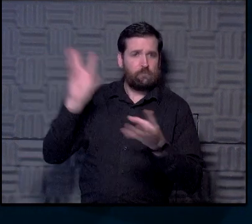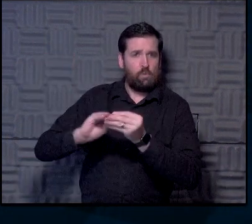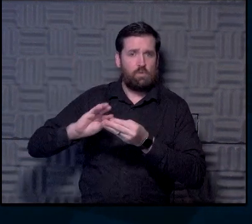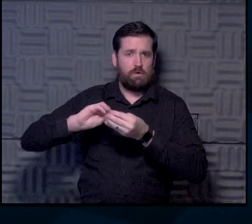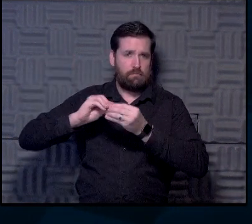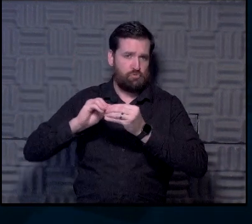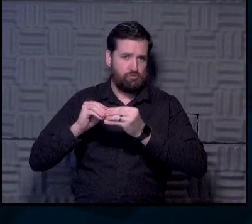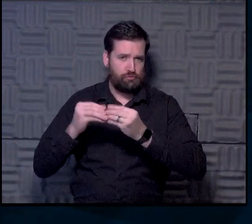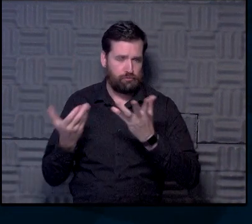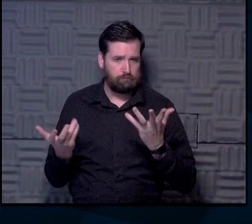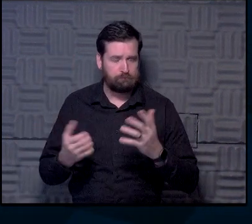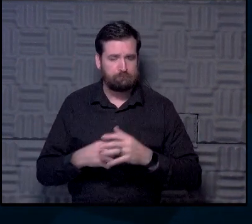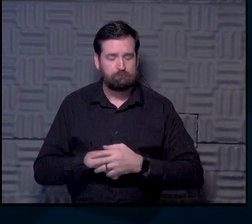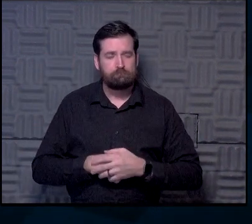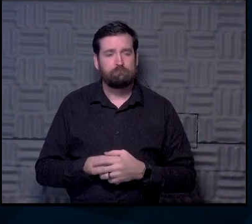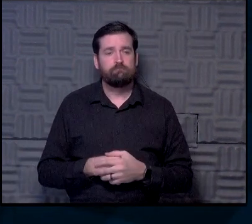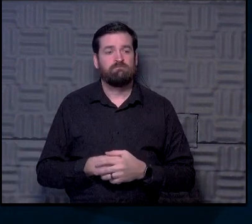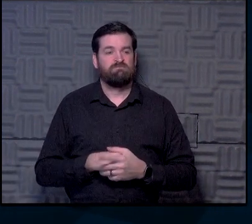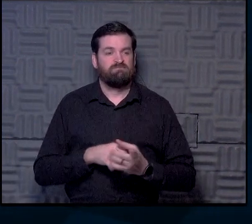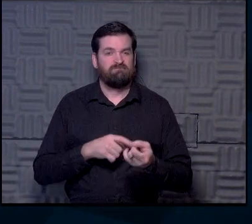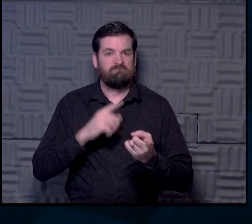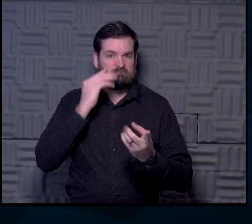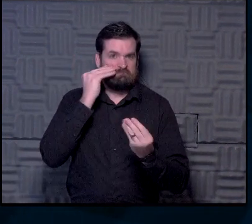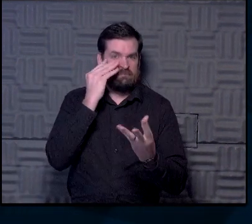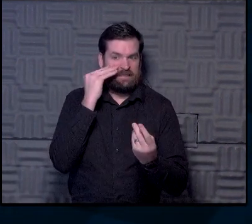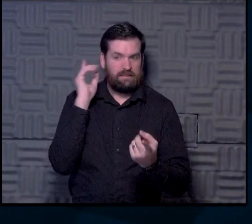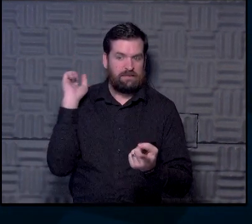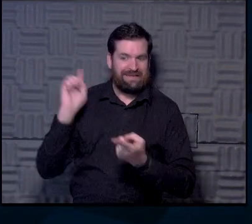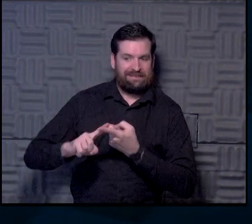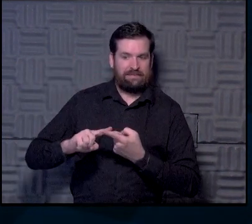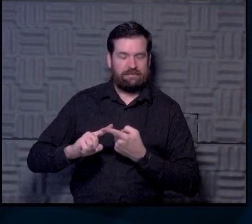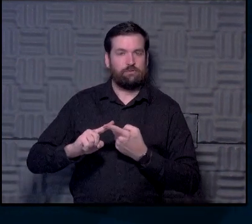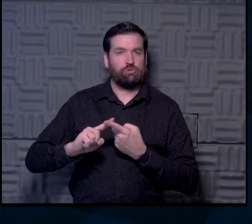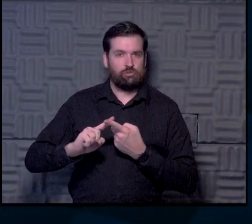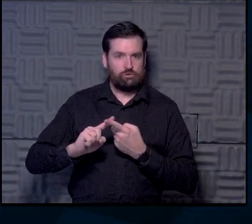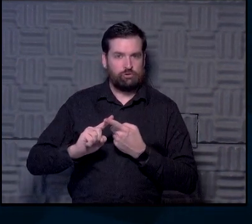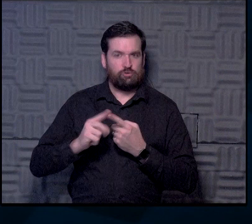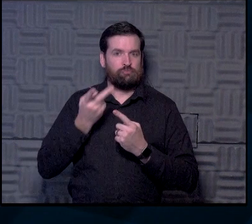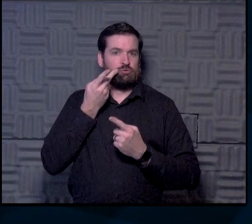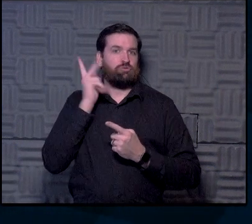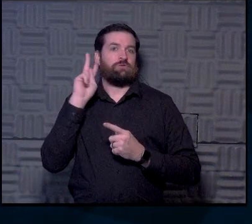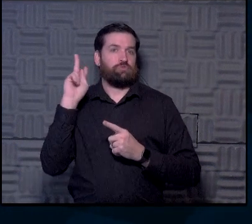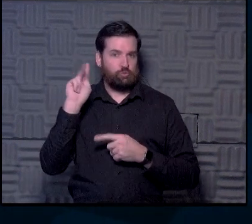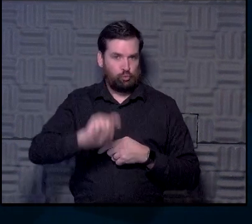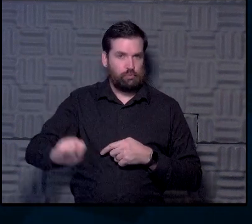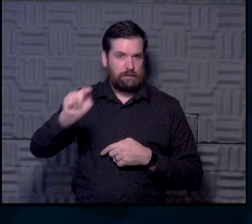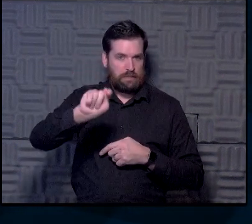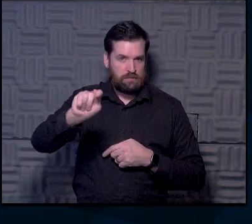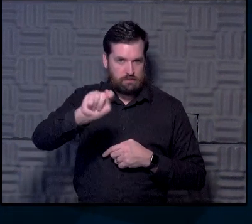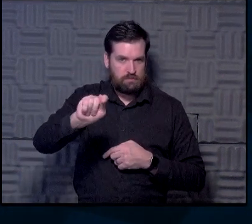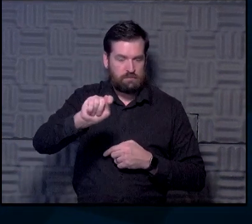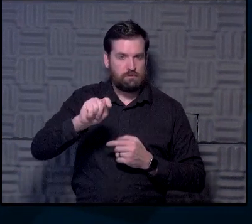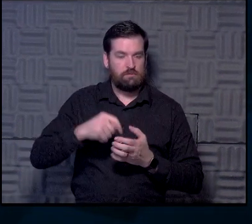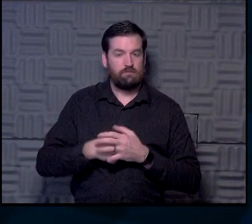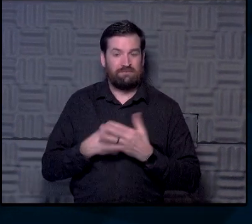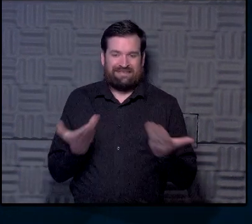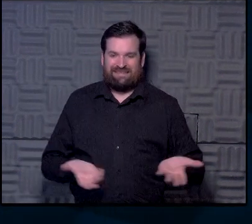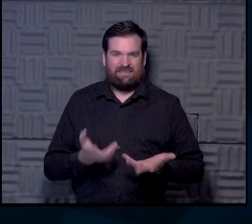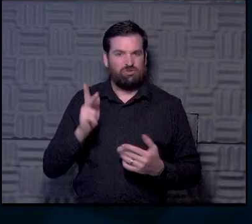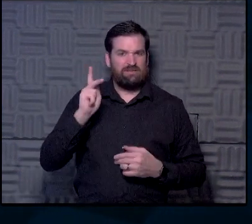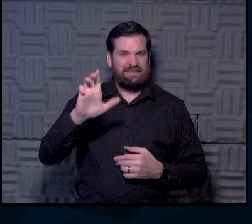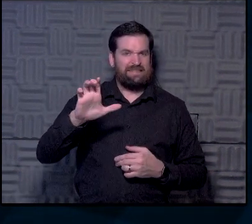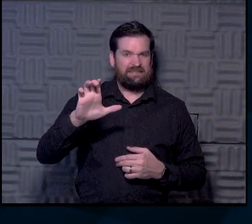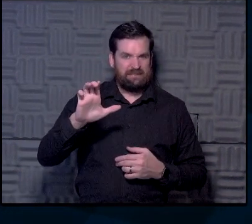slide, this is data through Tuesday that was available yesterday to pull together. So this is just here on the Kansas City